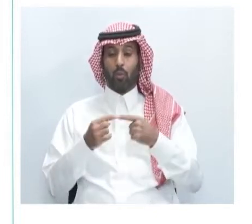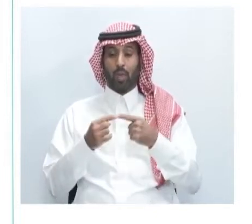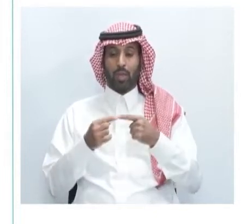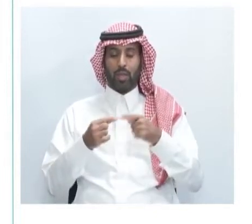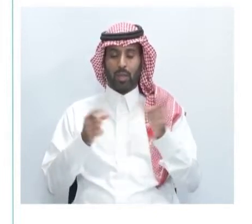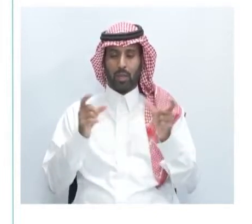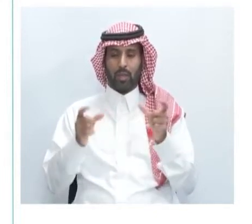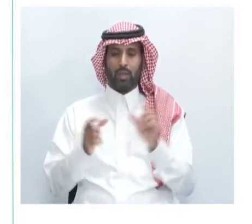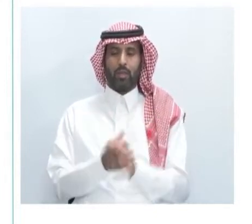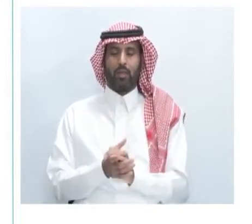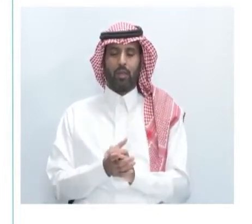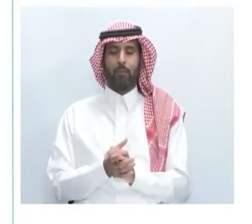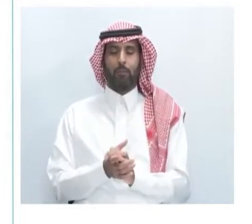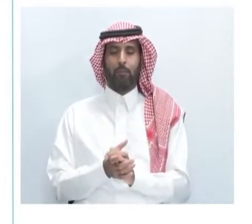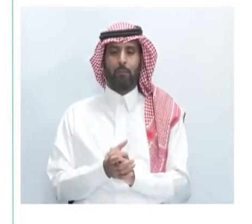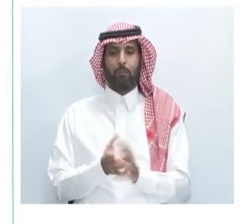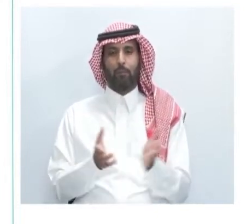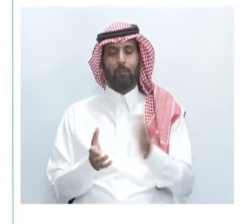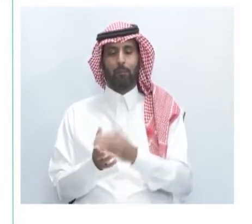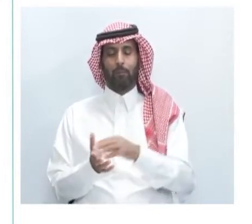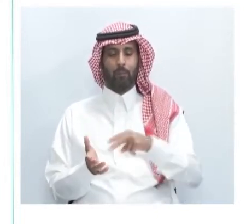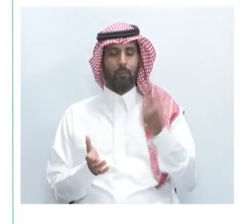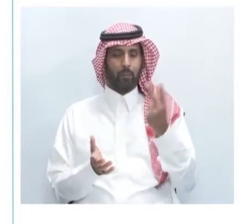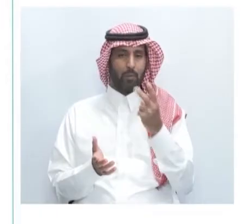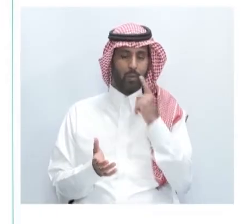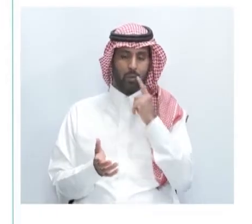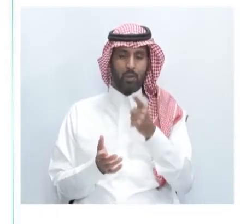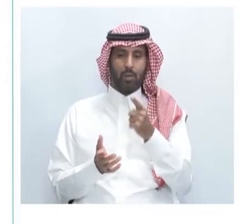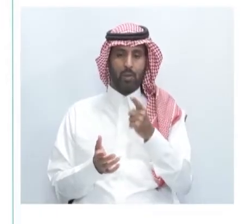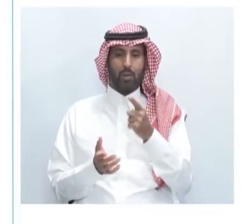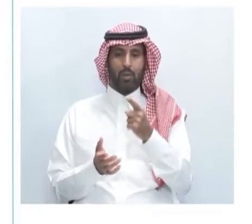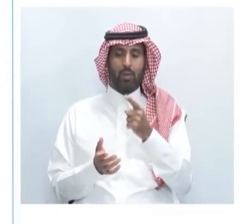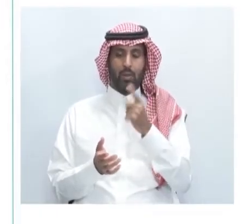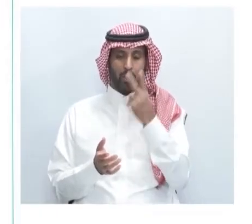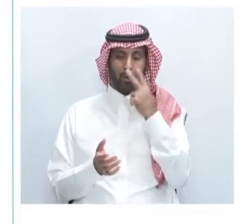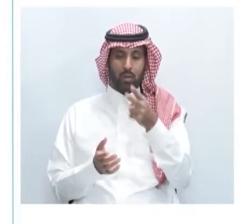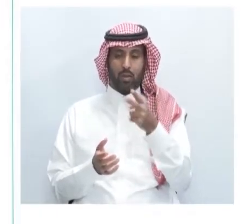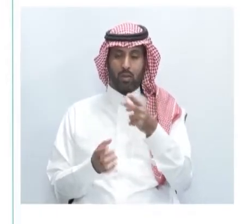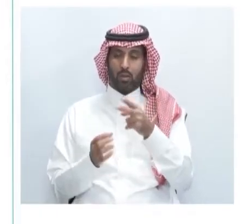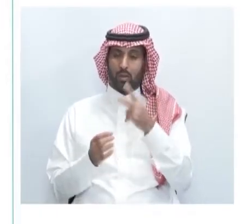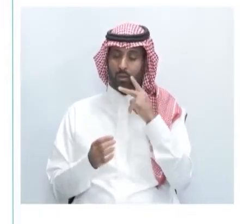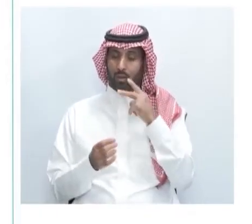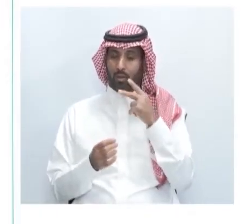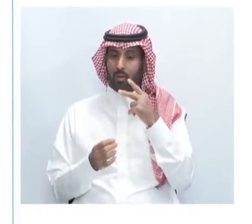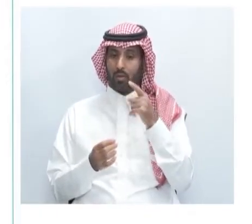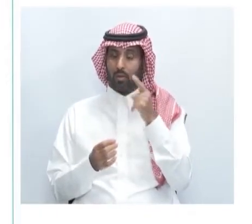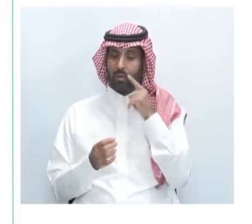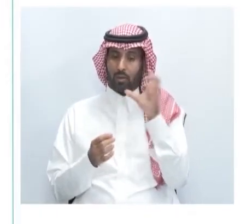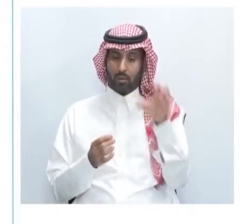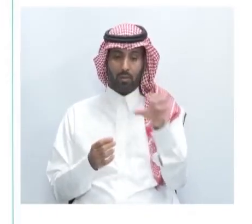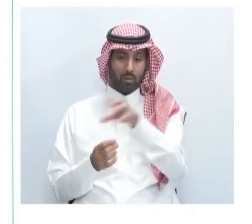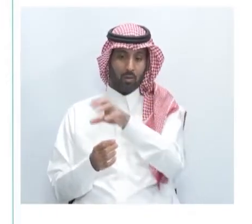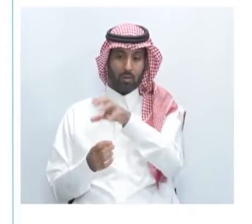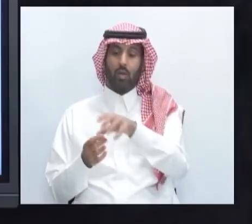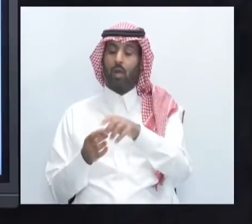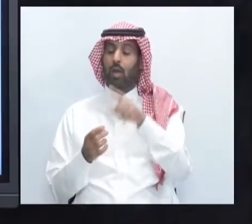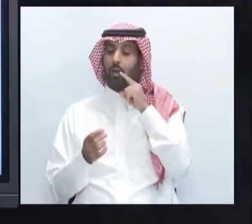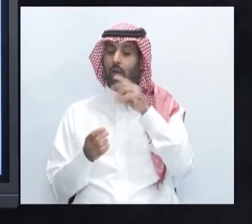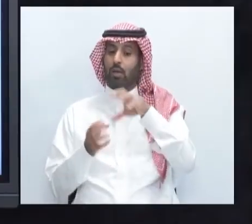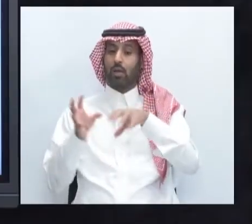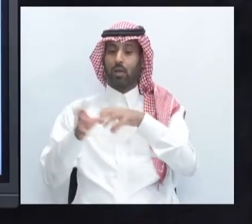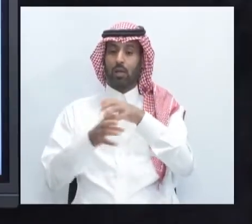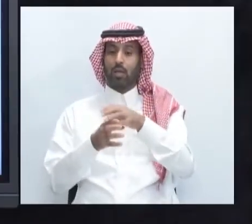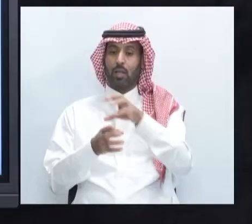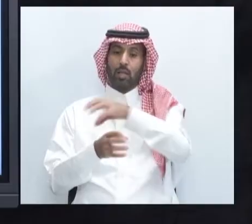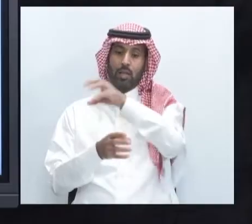is what? Weak. Excellent. Okay, number two, shout the opposites in two groups. So shout means